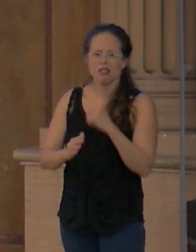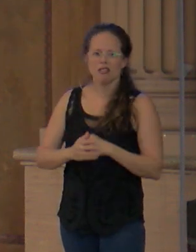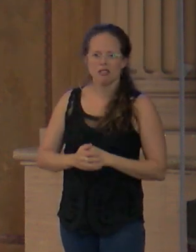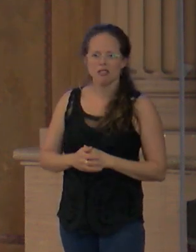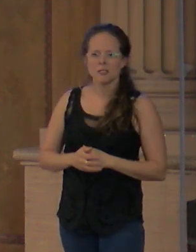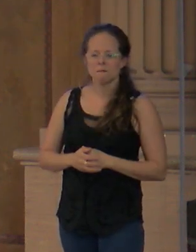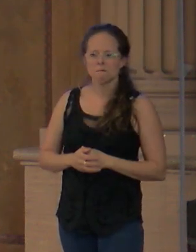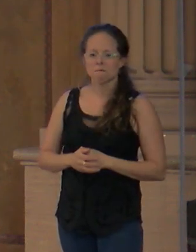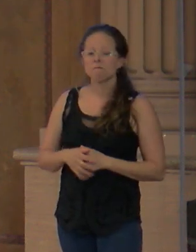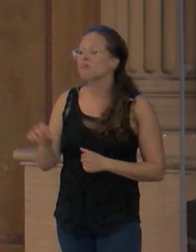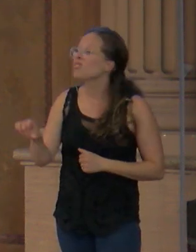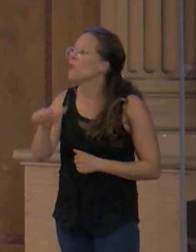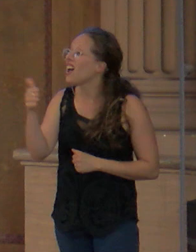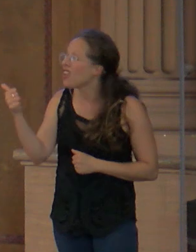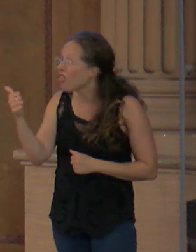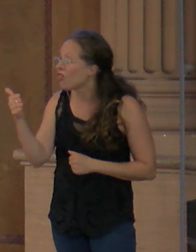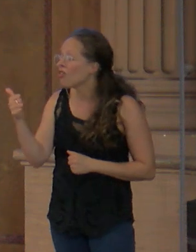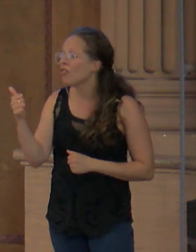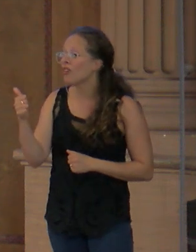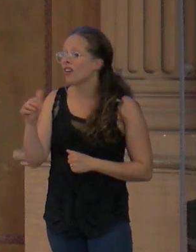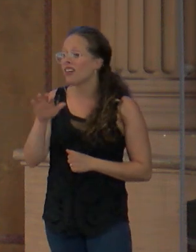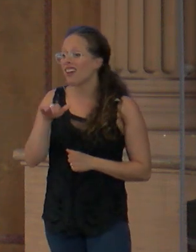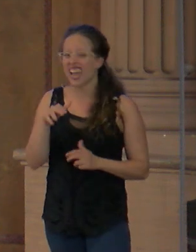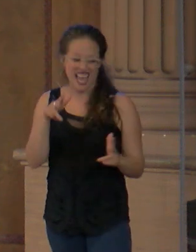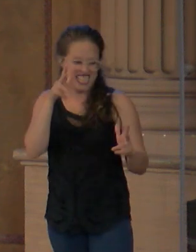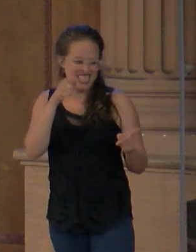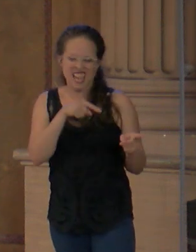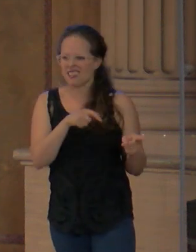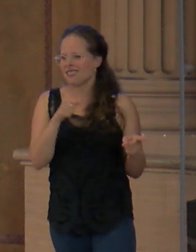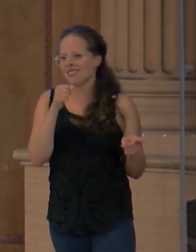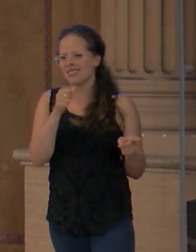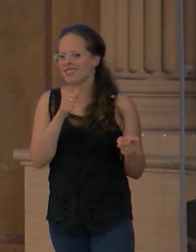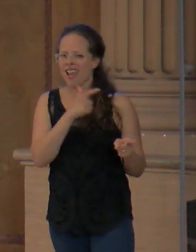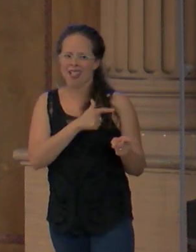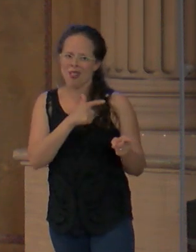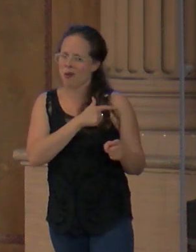else to remember is that Satan is not loyal to the people that he